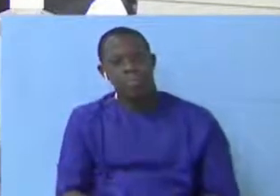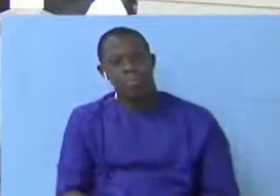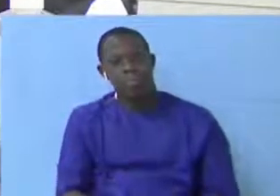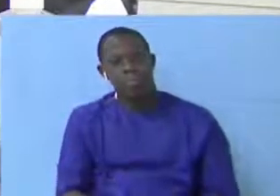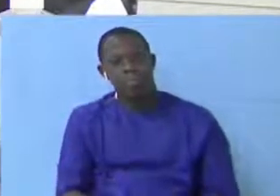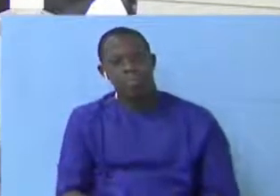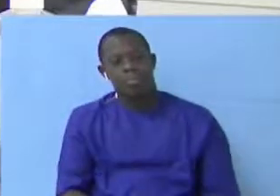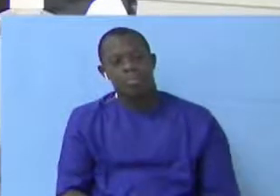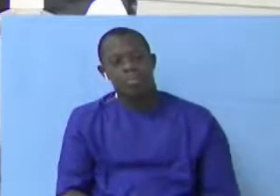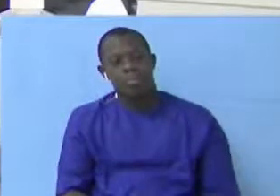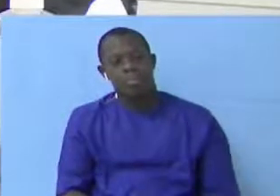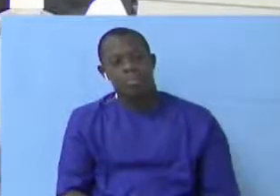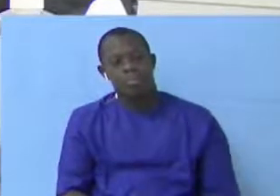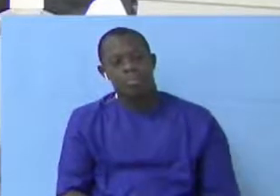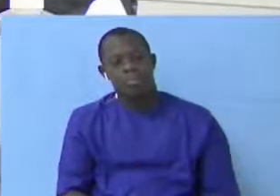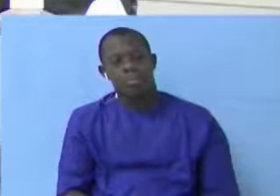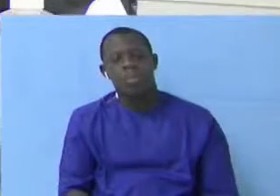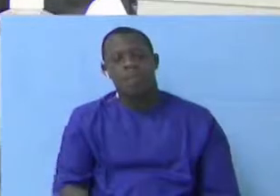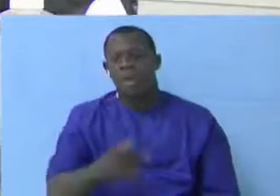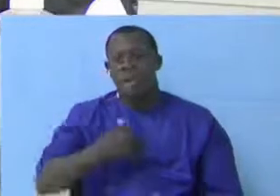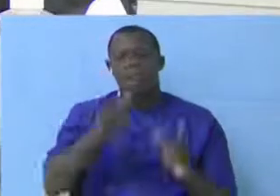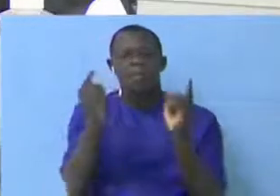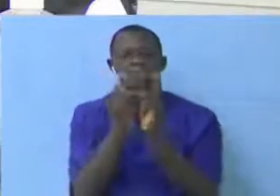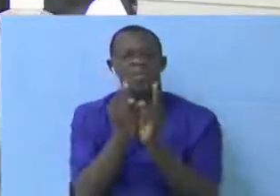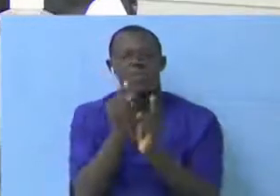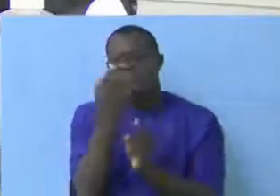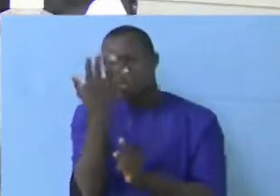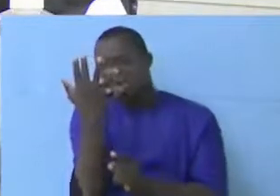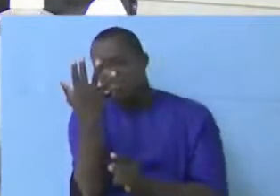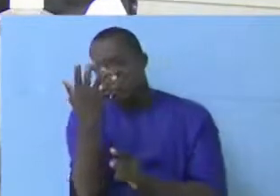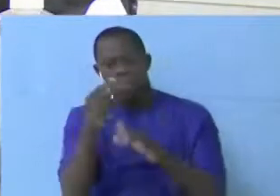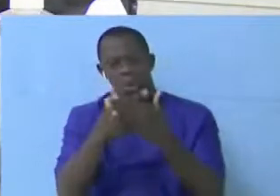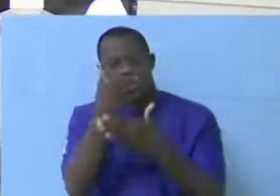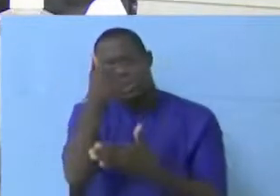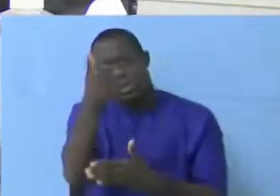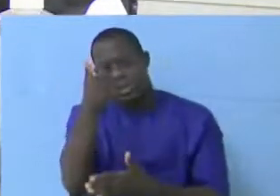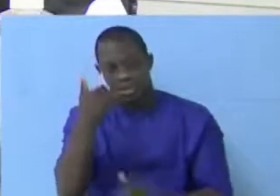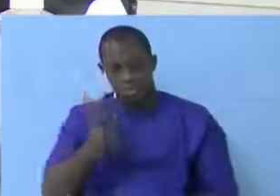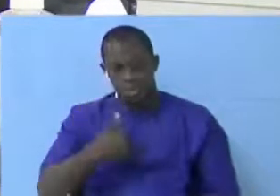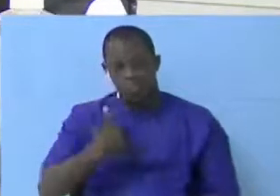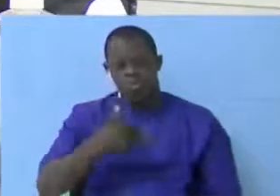I found maybe 5 or 6 of them.